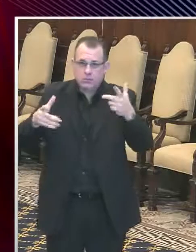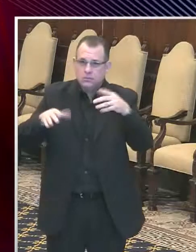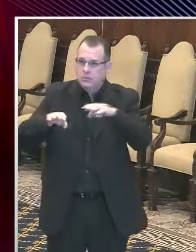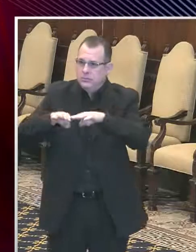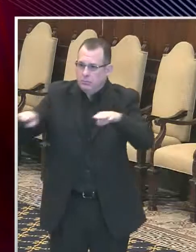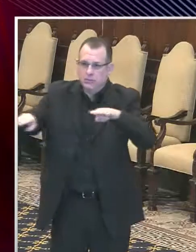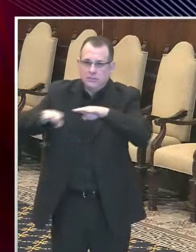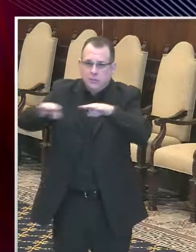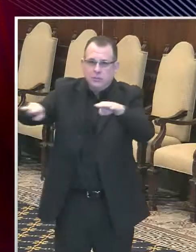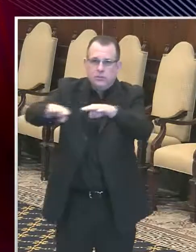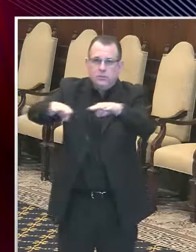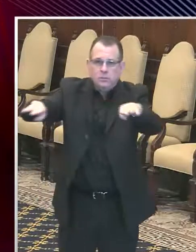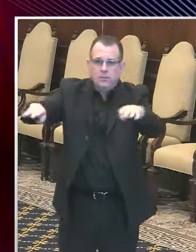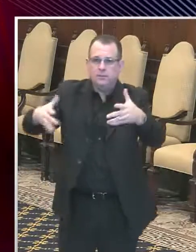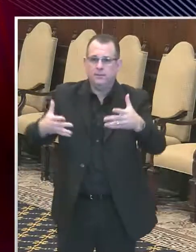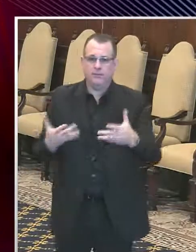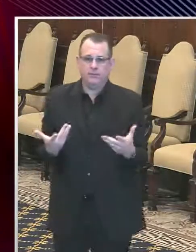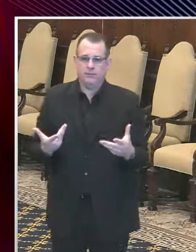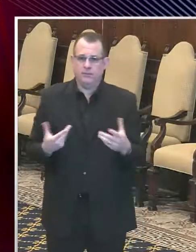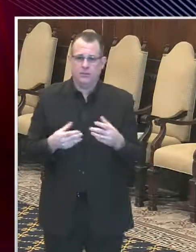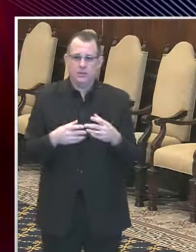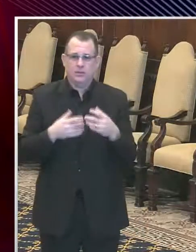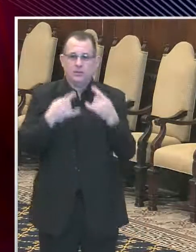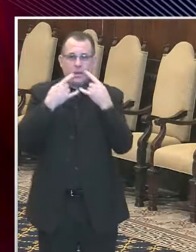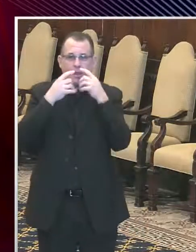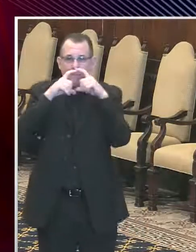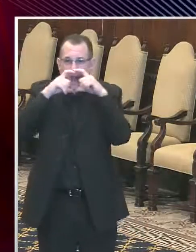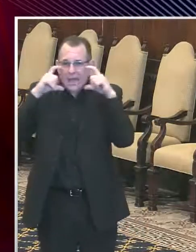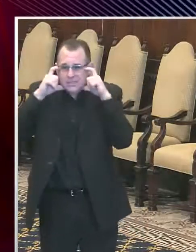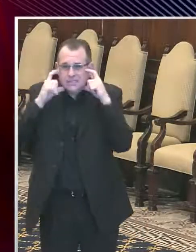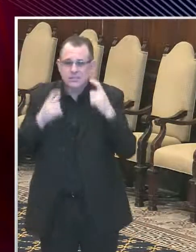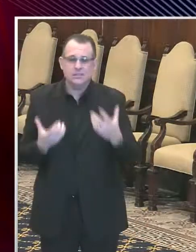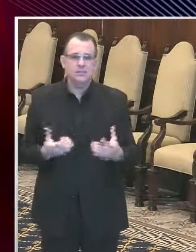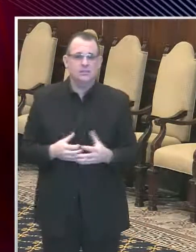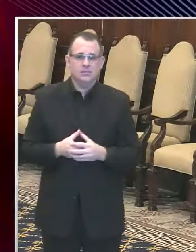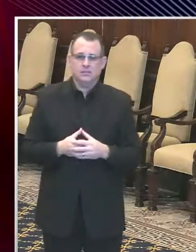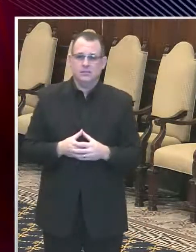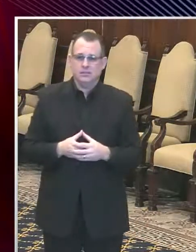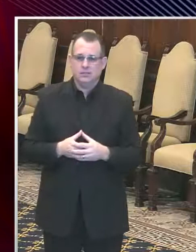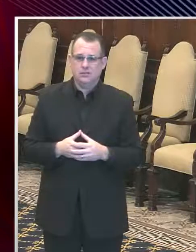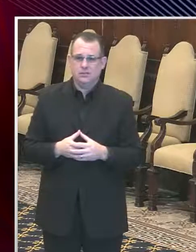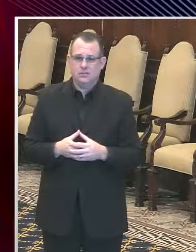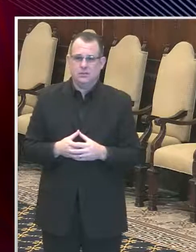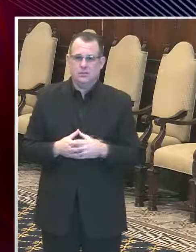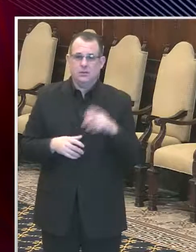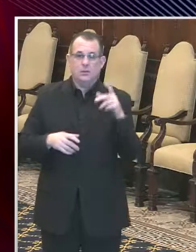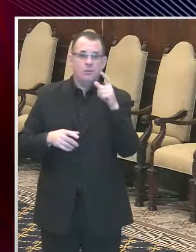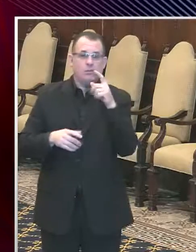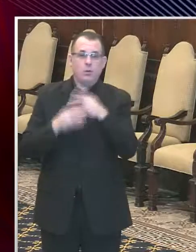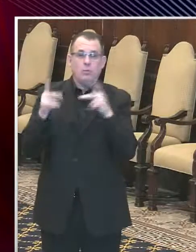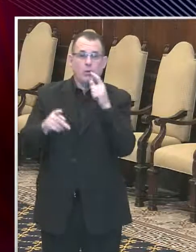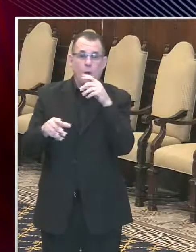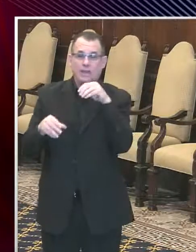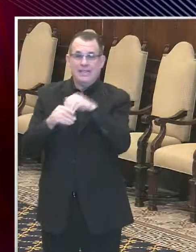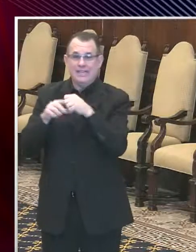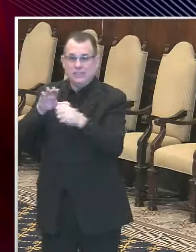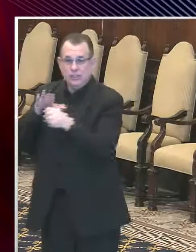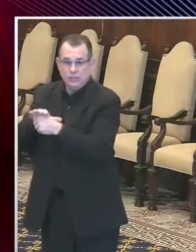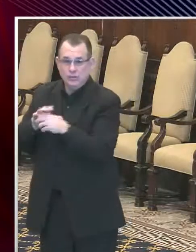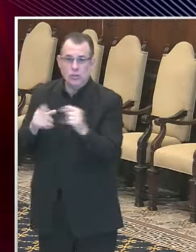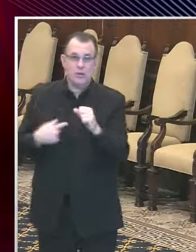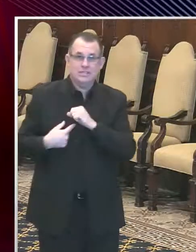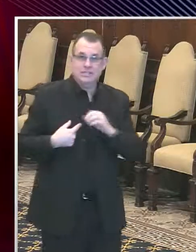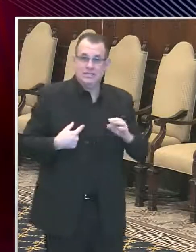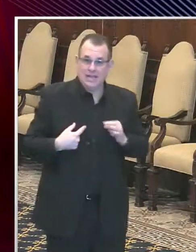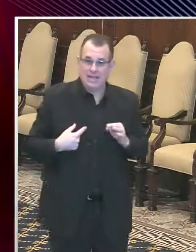and continued masking of both those who are in the shelters as well as staff, and